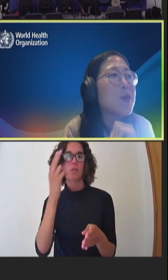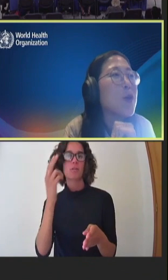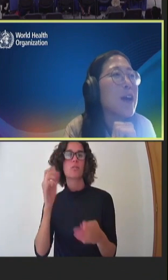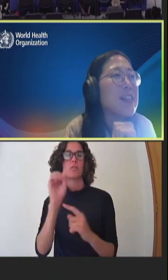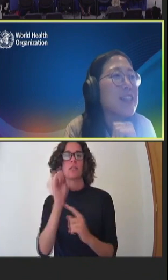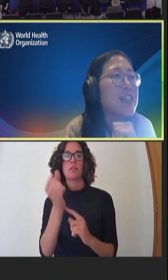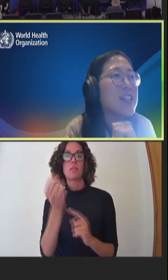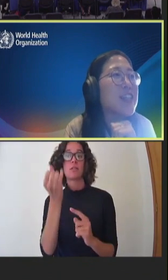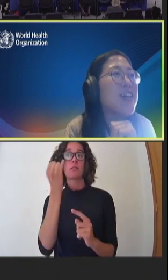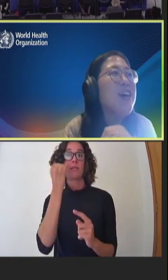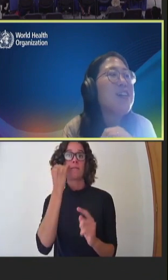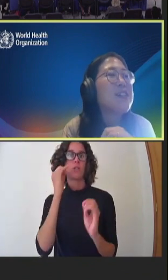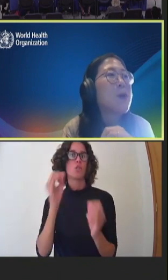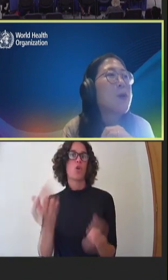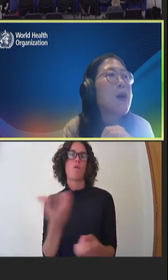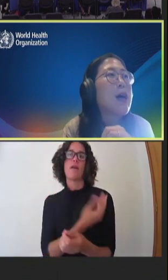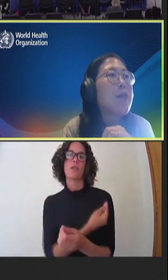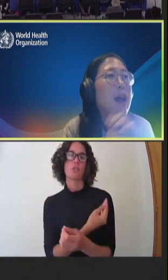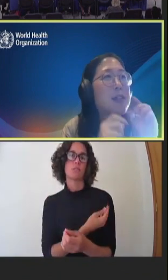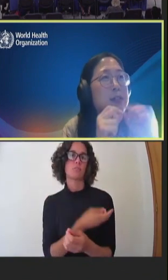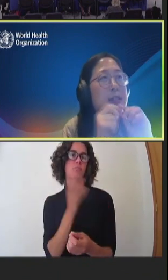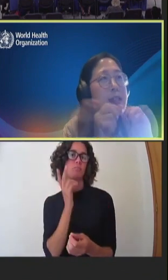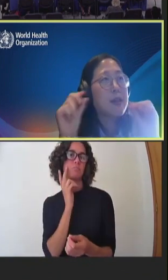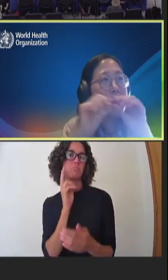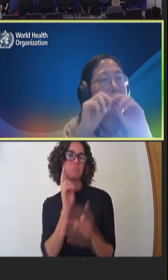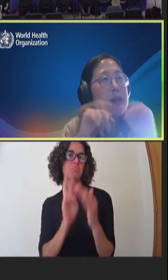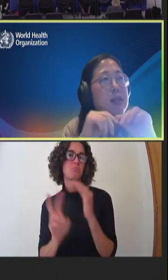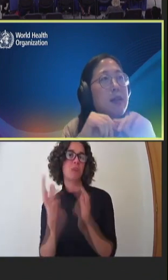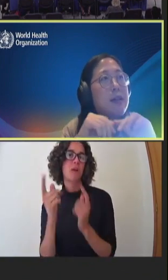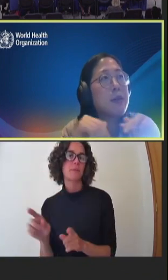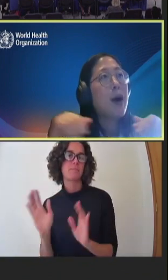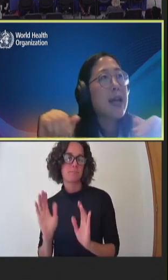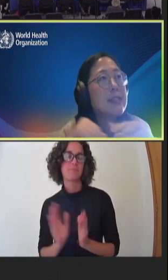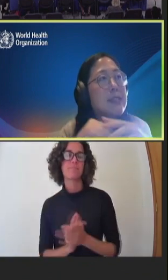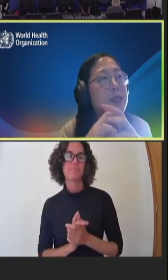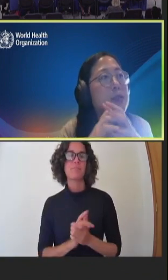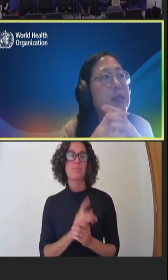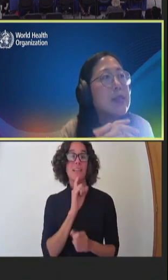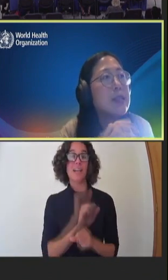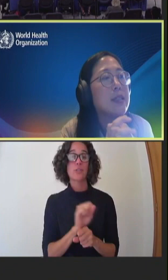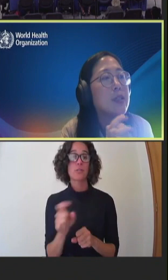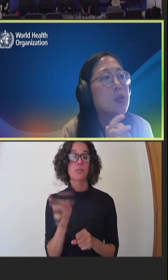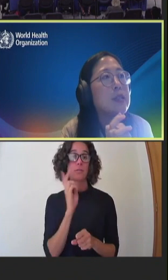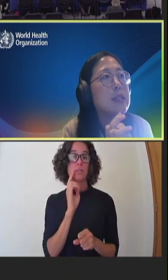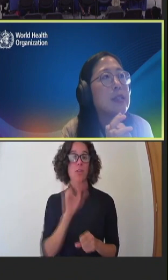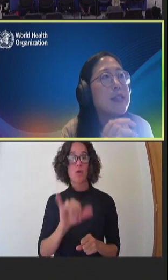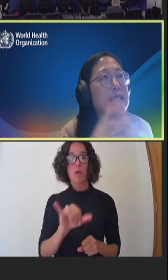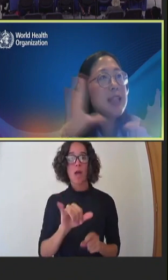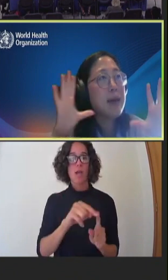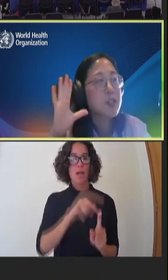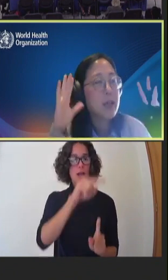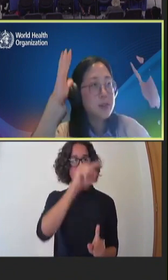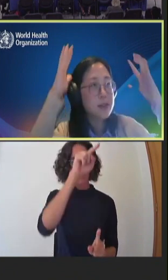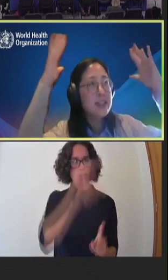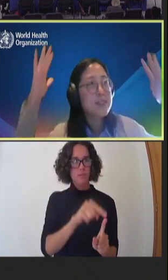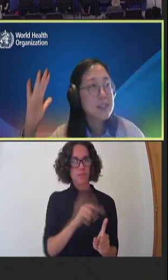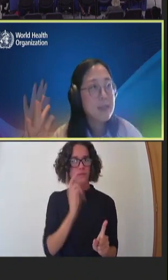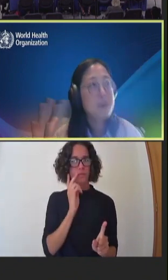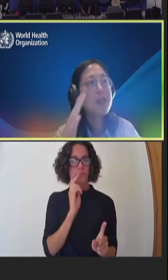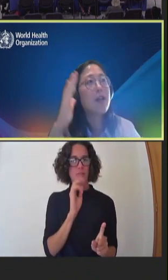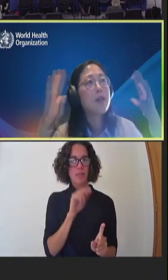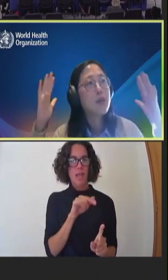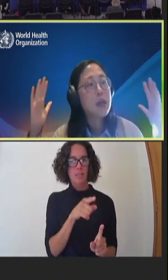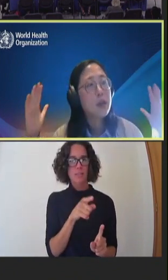scenario of the no vaccination. So actually the y-axis you see is a snapshot. Actually, this